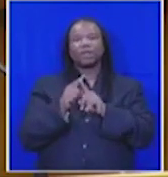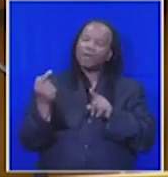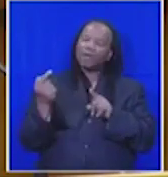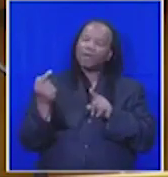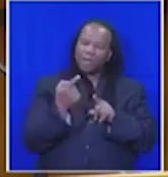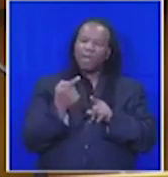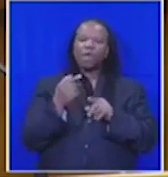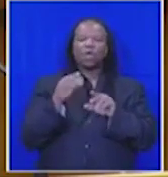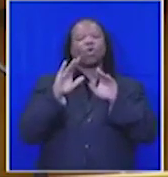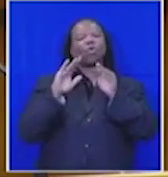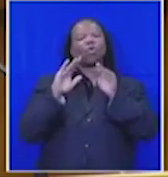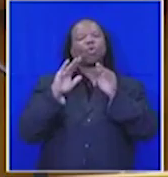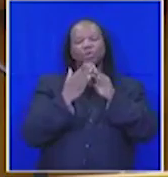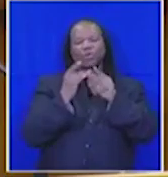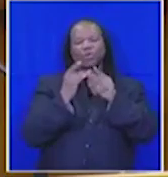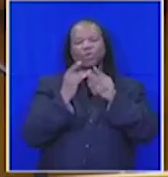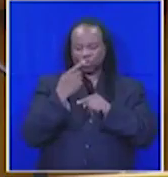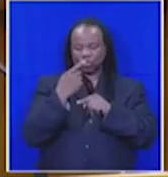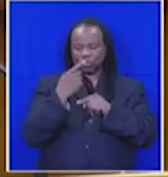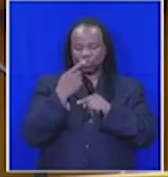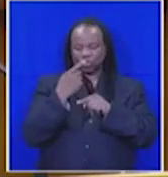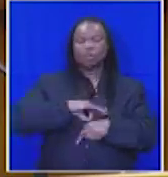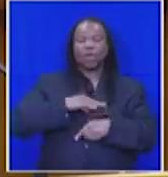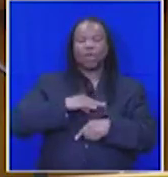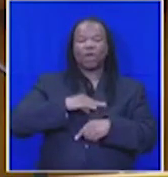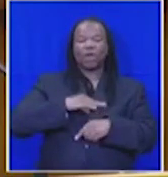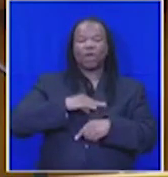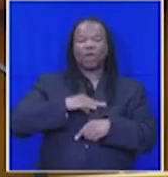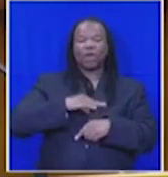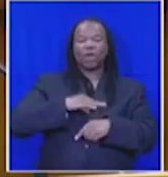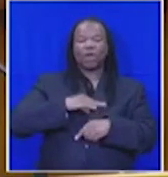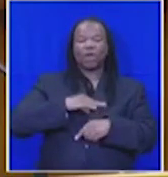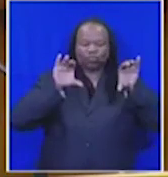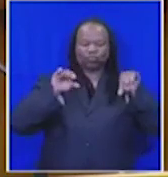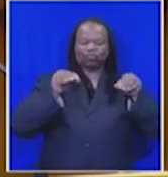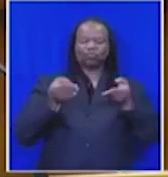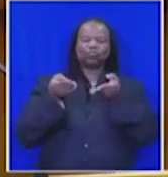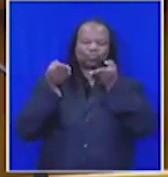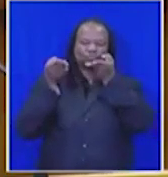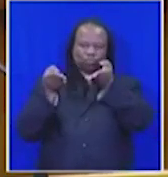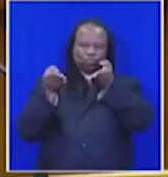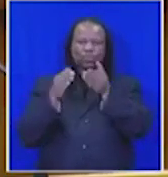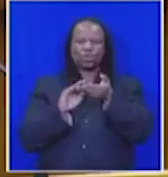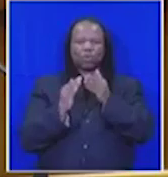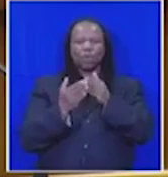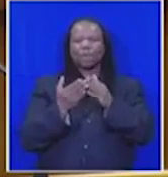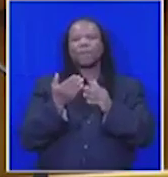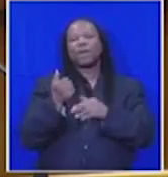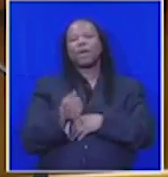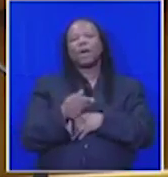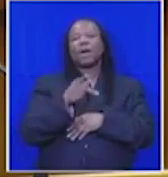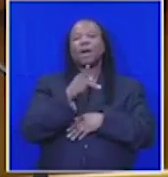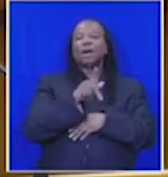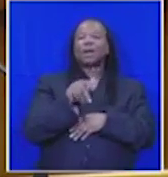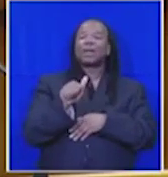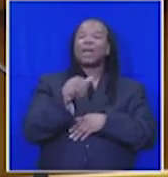the direct-to-home and the DTT set-top boxes. I would like to thank the mayor of KMOS,